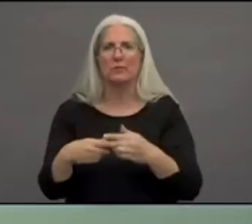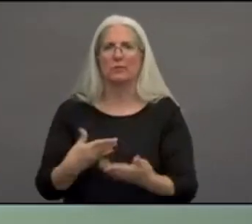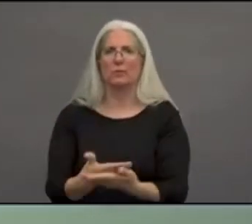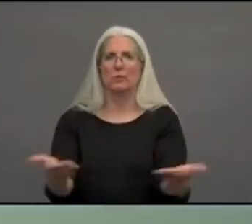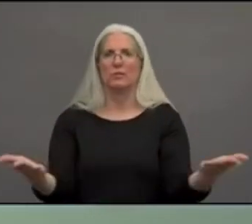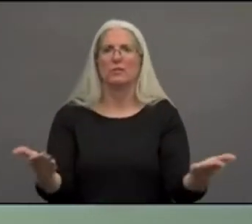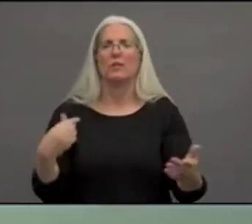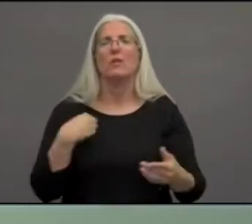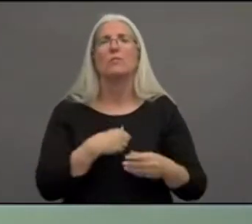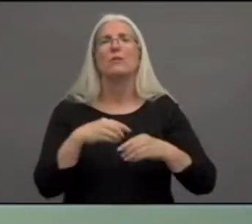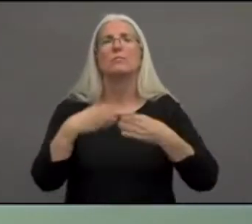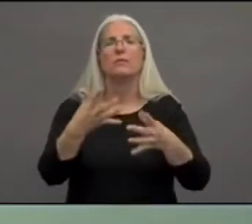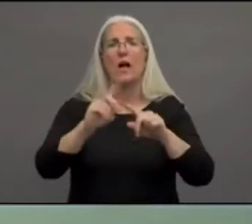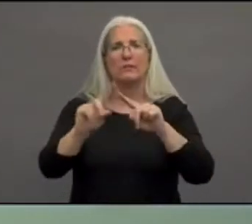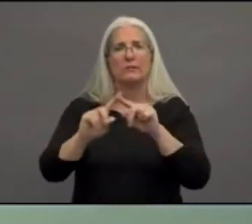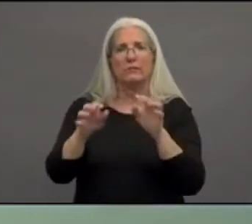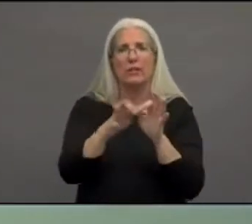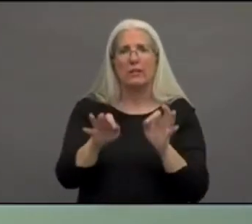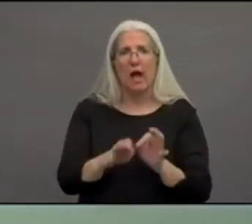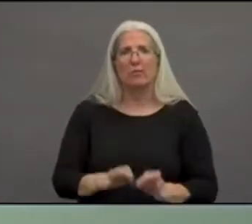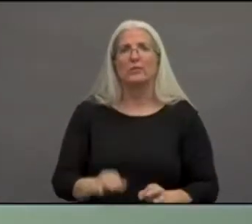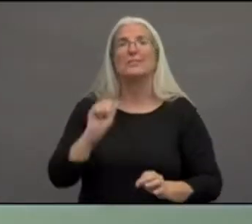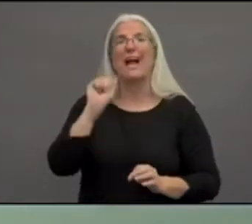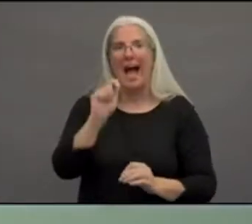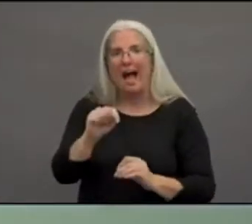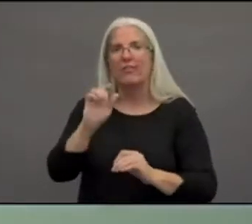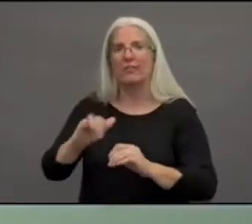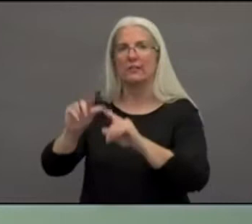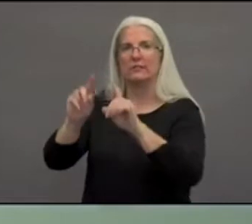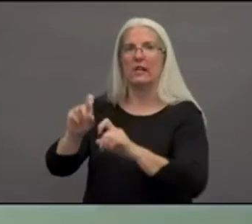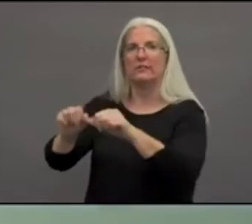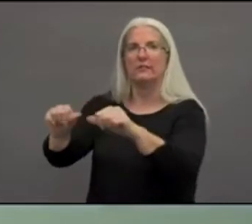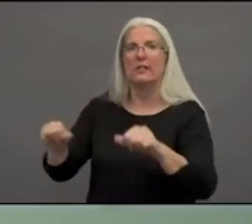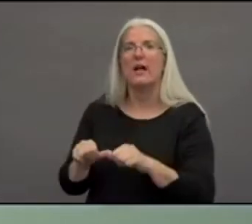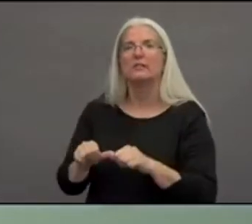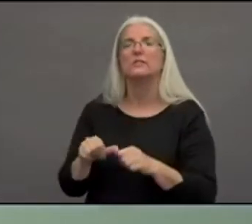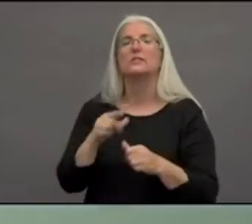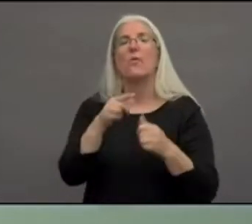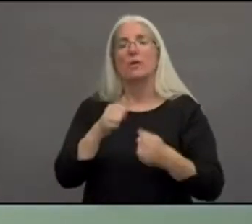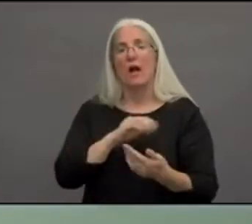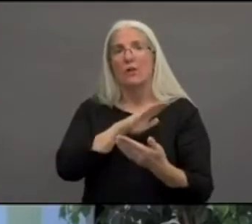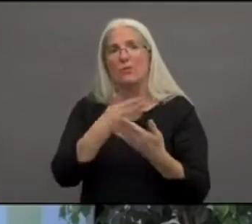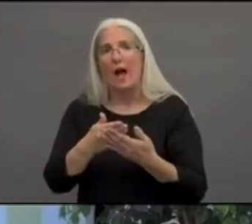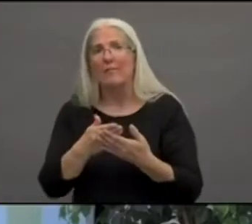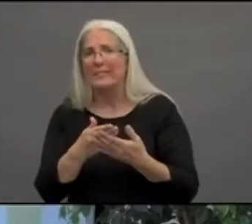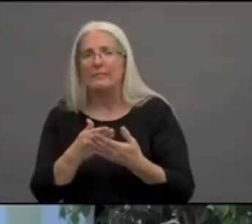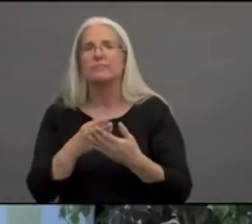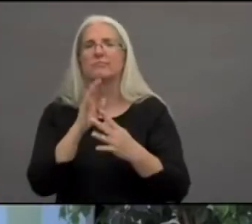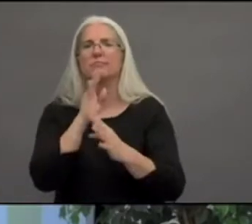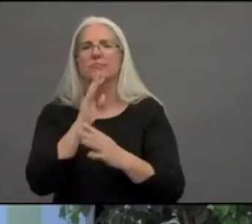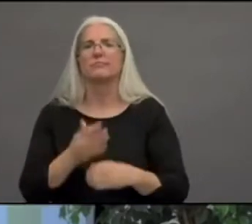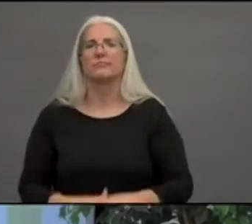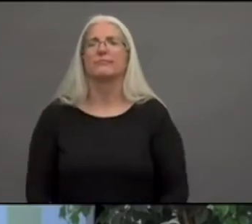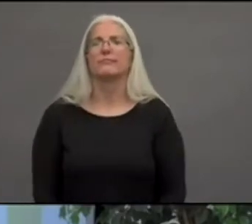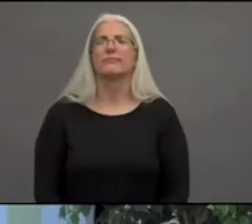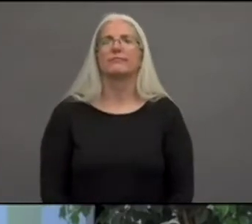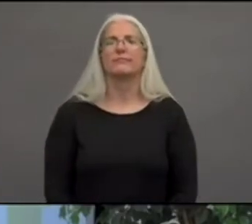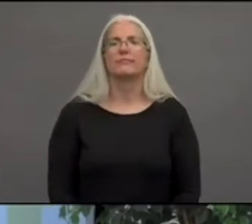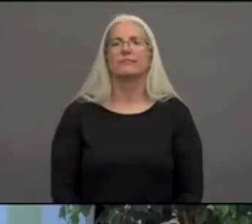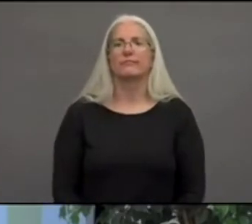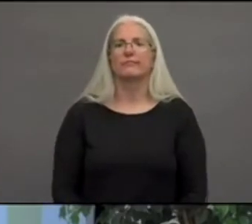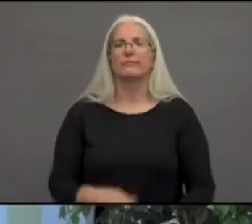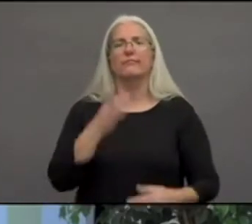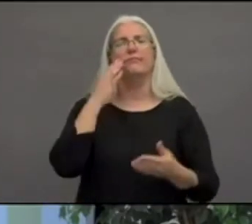multiple languages for folks to be able to access them more easily. So one person, well, a couple people had